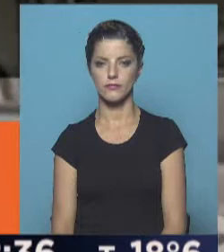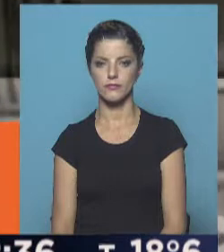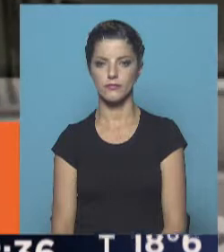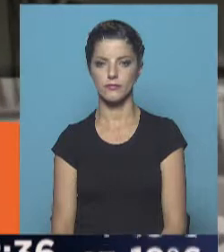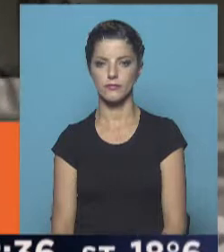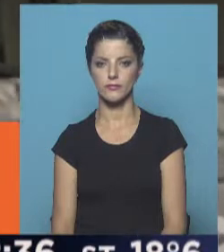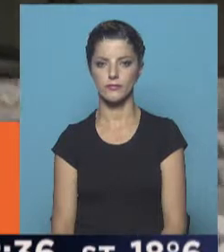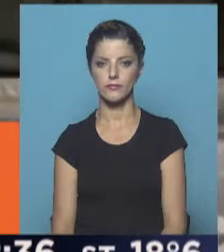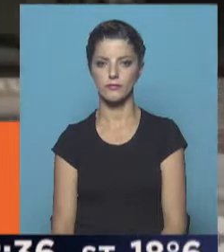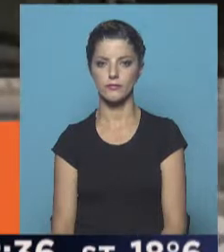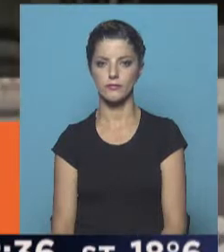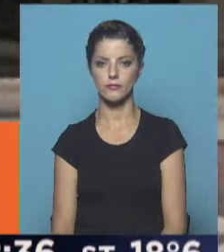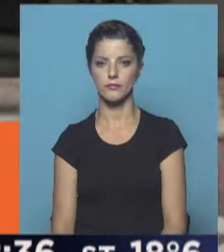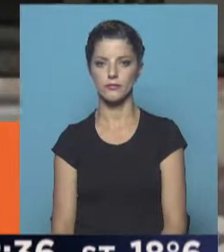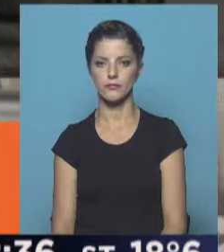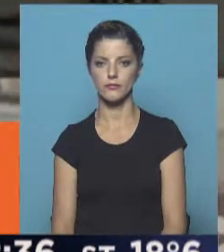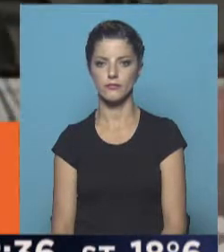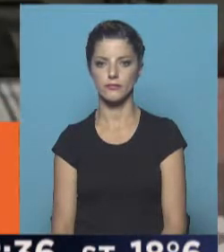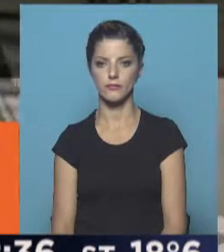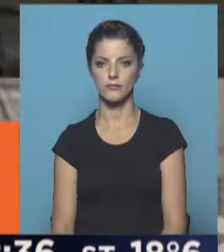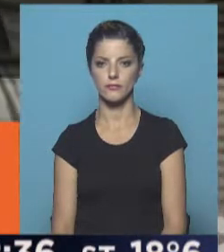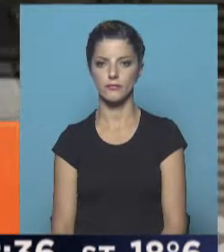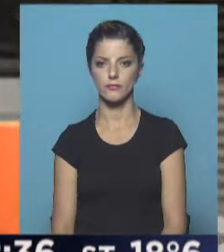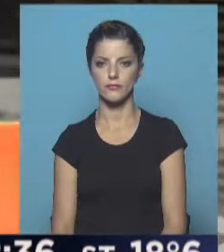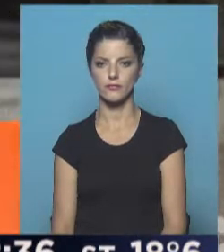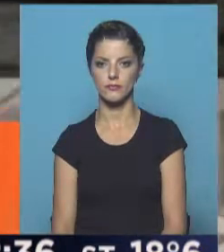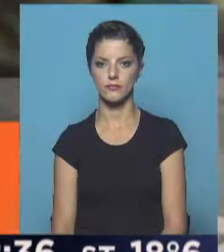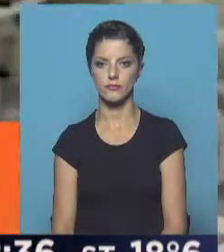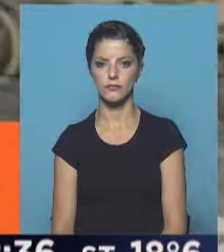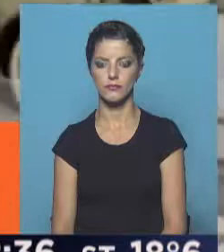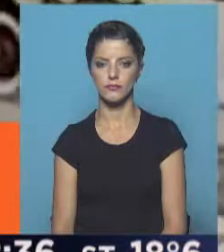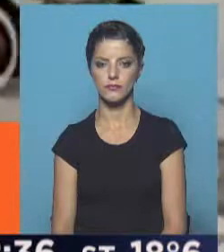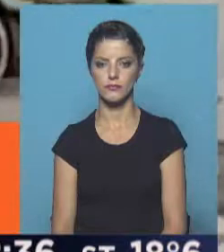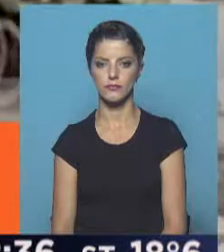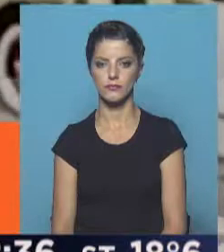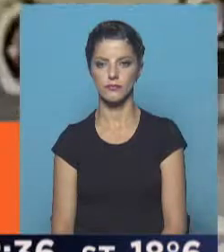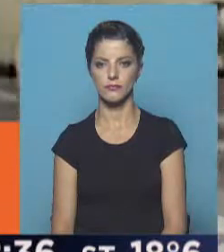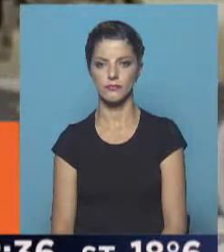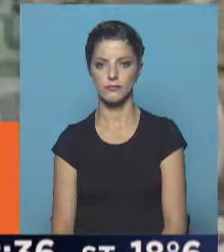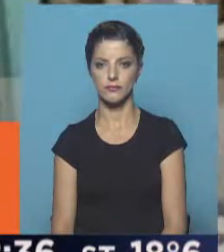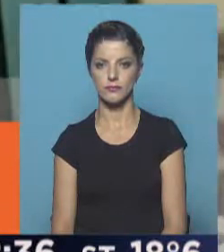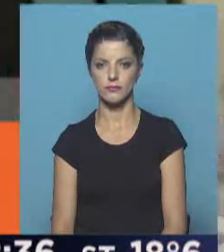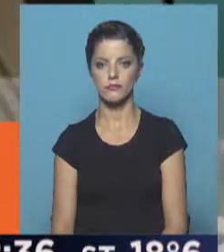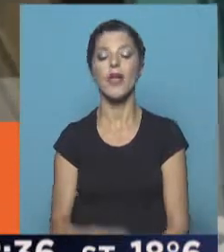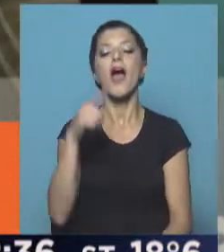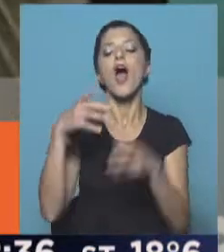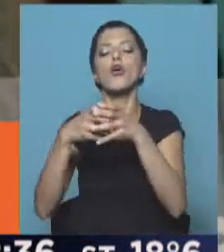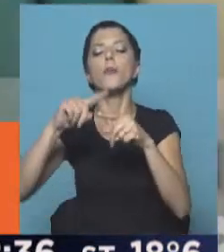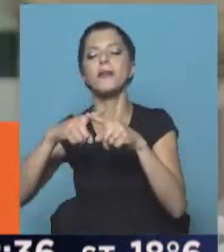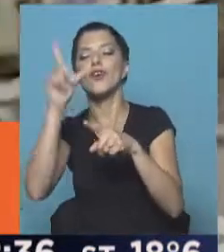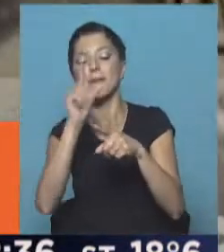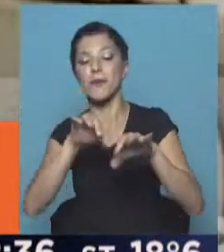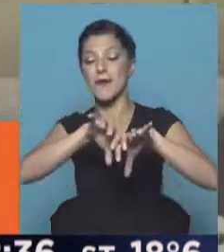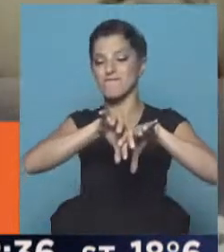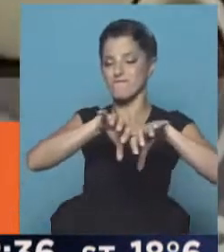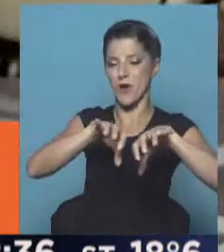when you're a star, they let you do it. You can do anything. Whatever you want. Grab them by the pussy. La cuasi ruptura con el partido se cristalizó